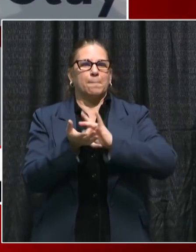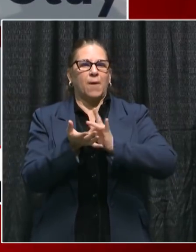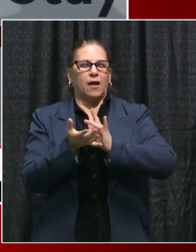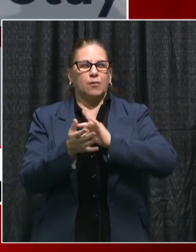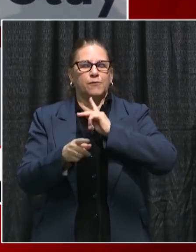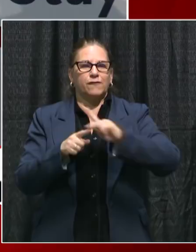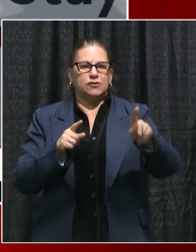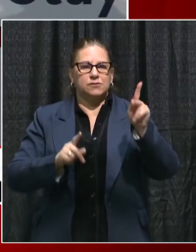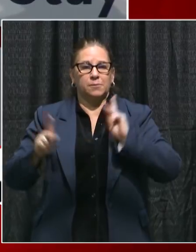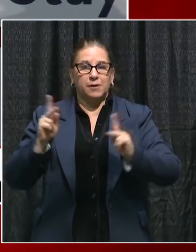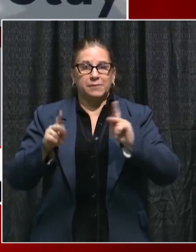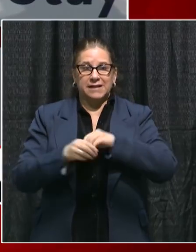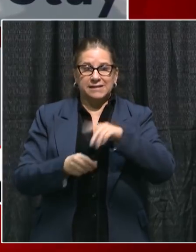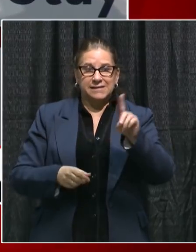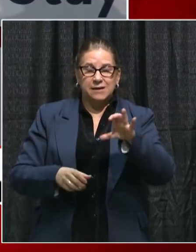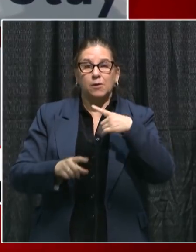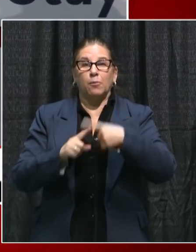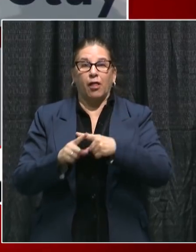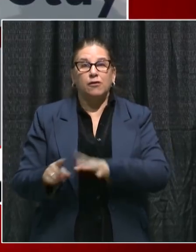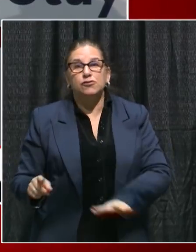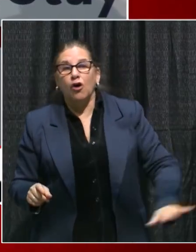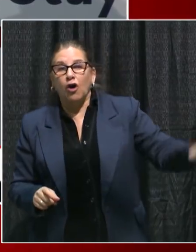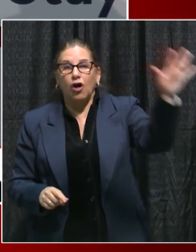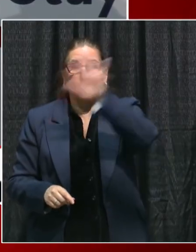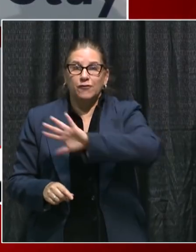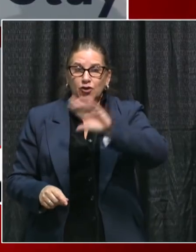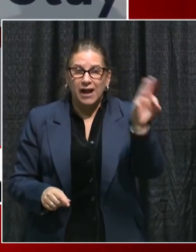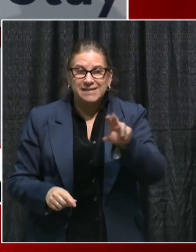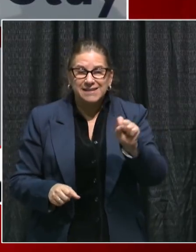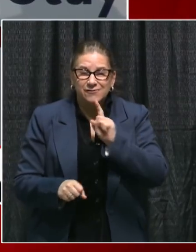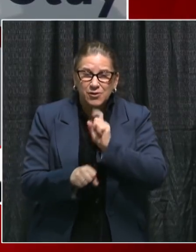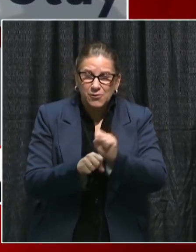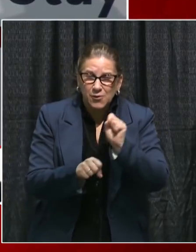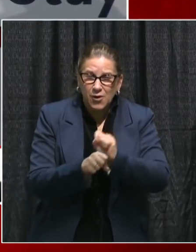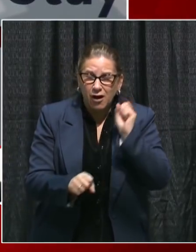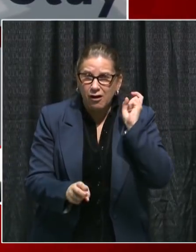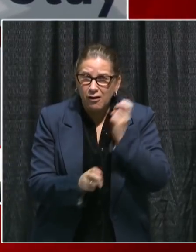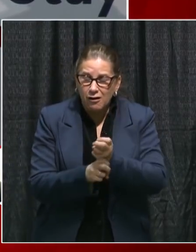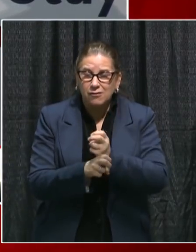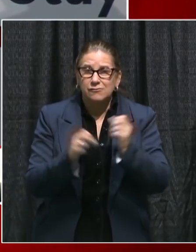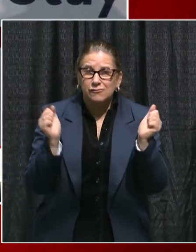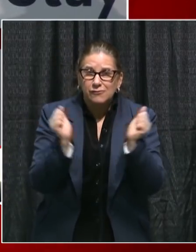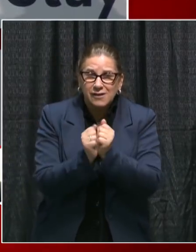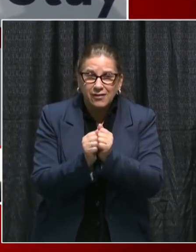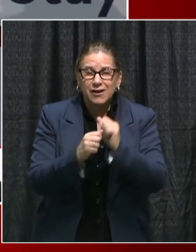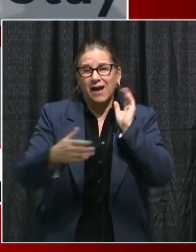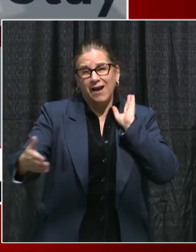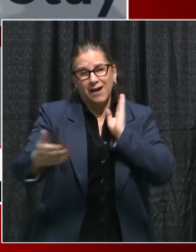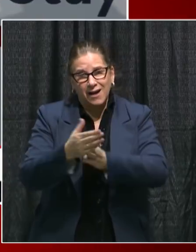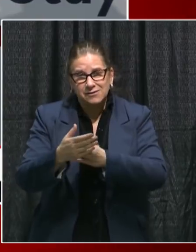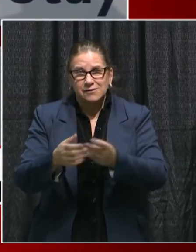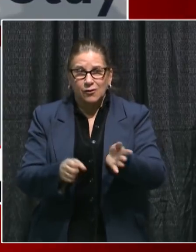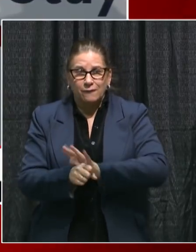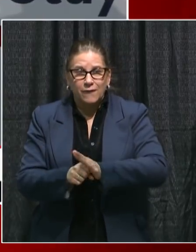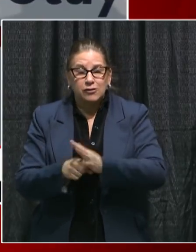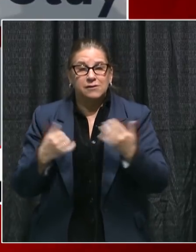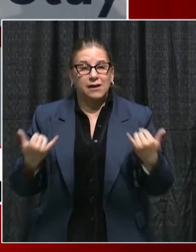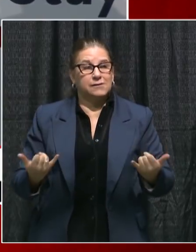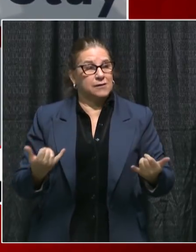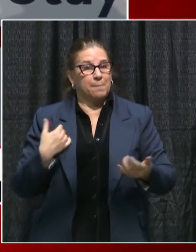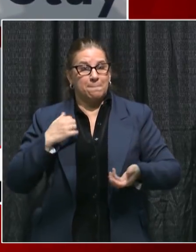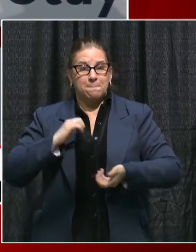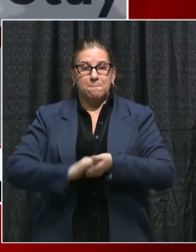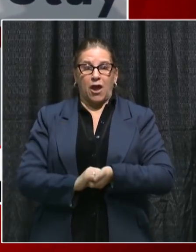for patients in the fight against COVID-19. The partnership you see at work here today is just one of the